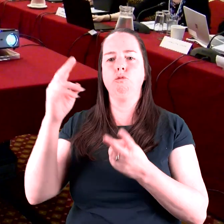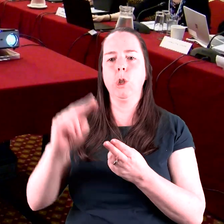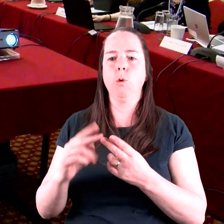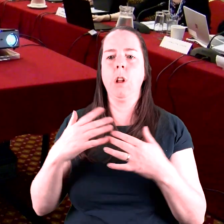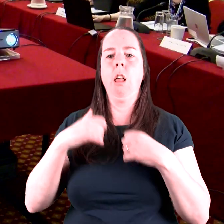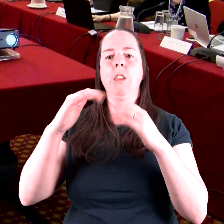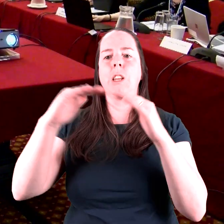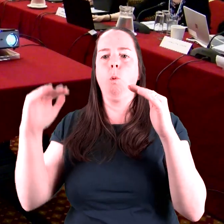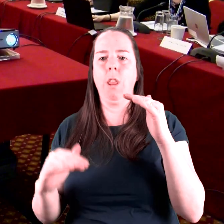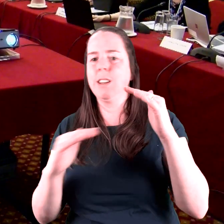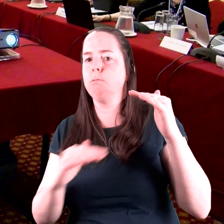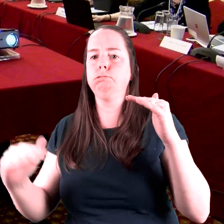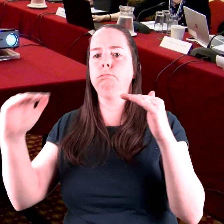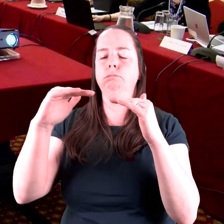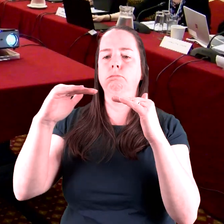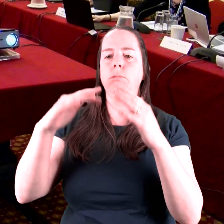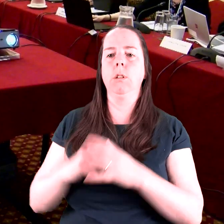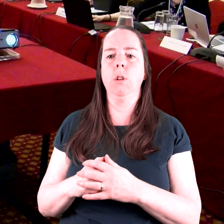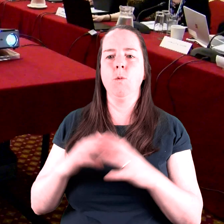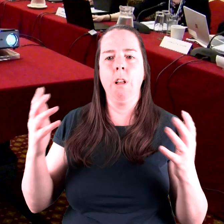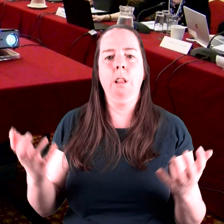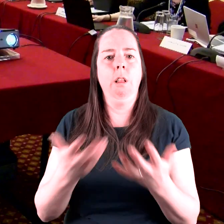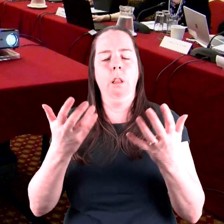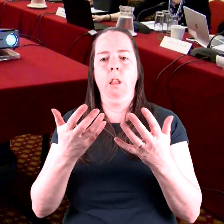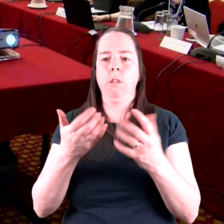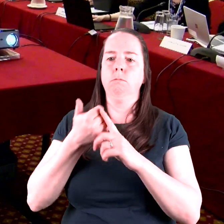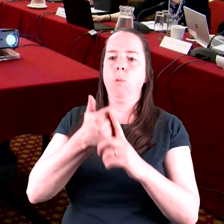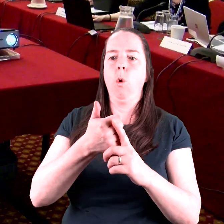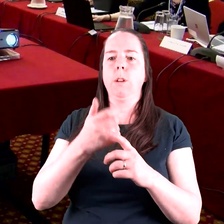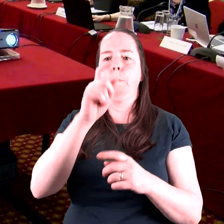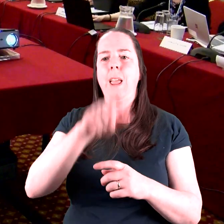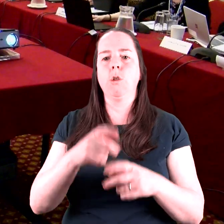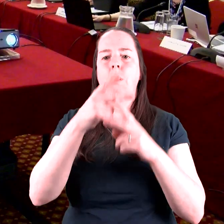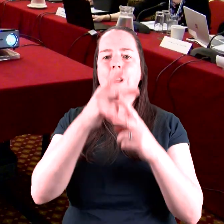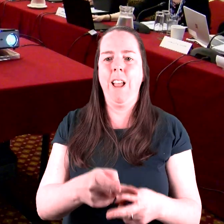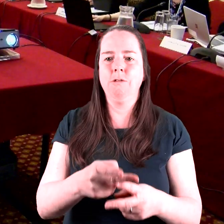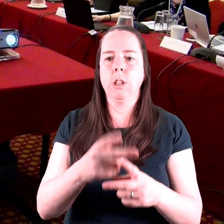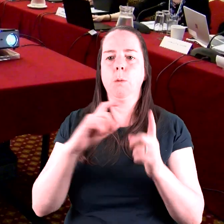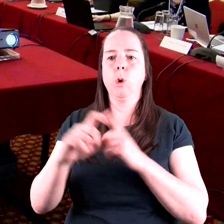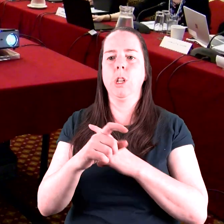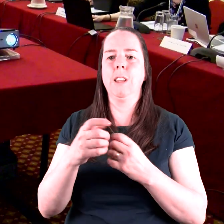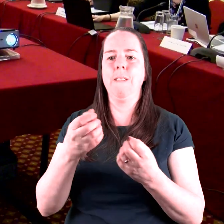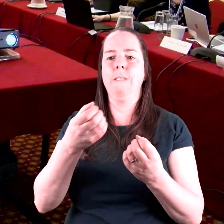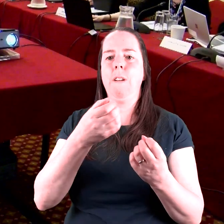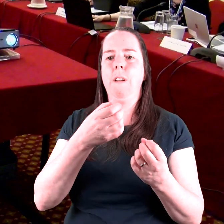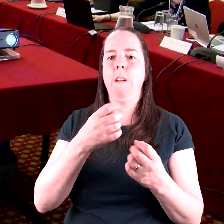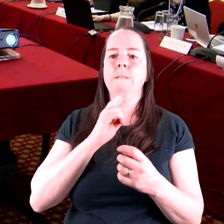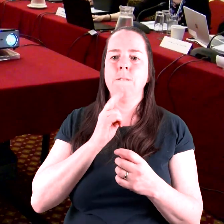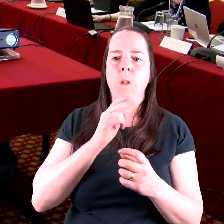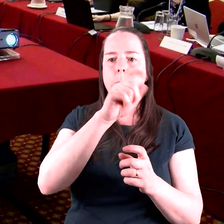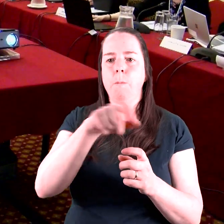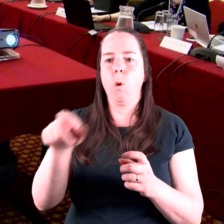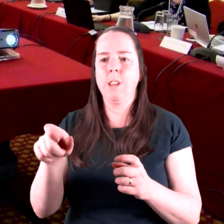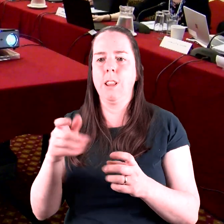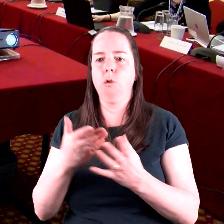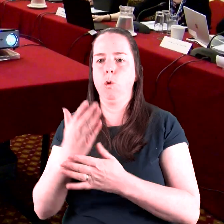we take, and that we elevate patient, carers and community voices through the work that we will do.